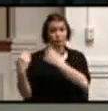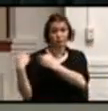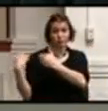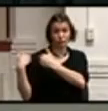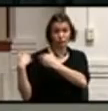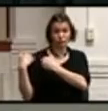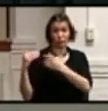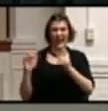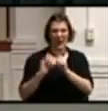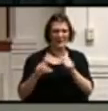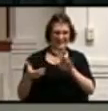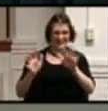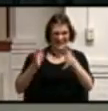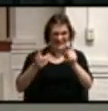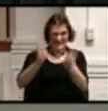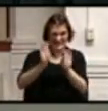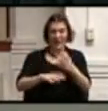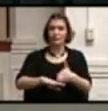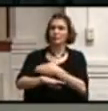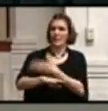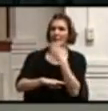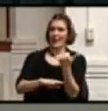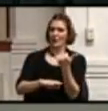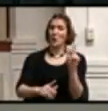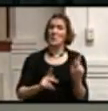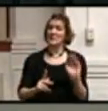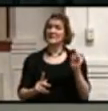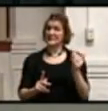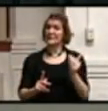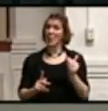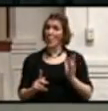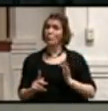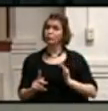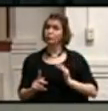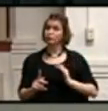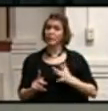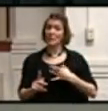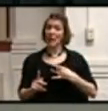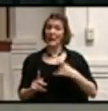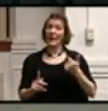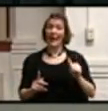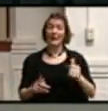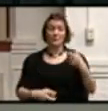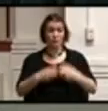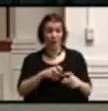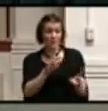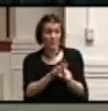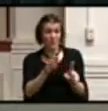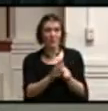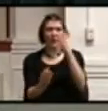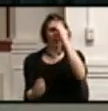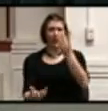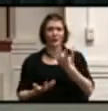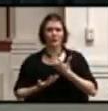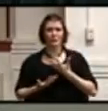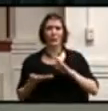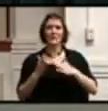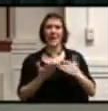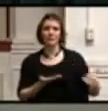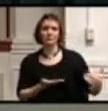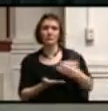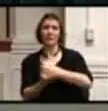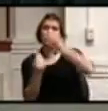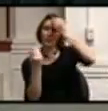out the kinks in terms of people presenting their issues and then making sure that the town gathers